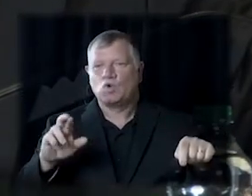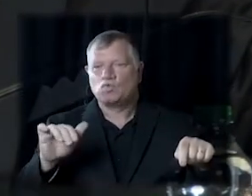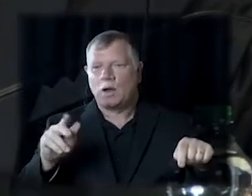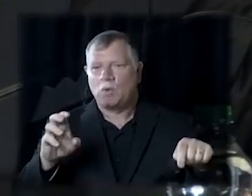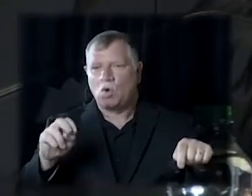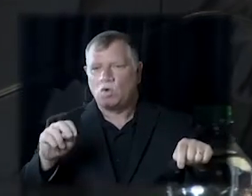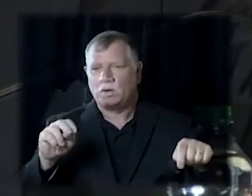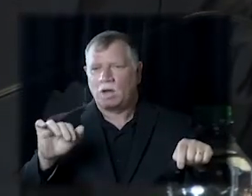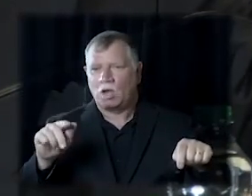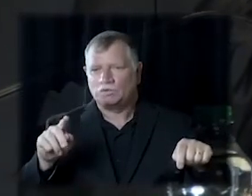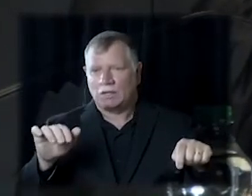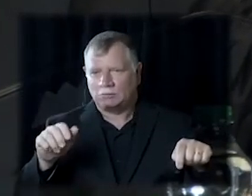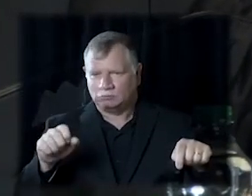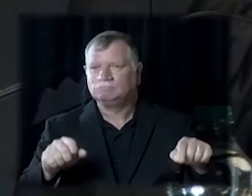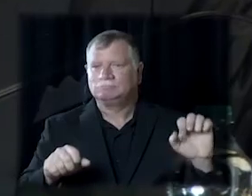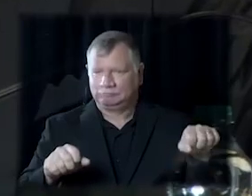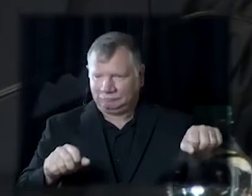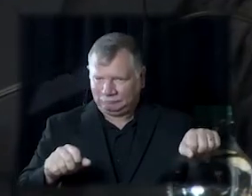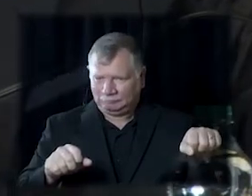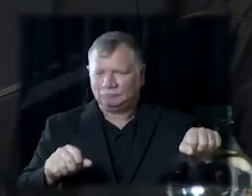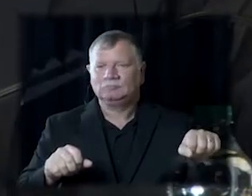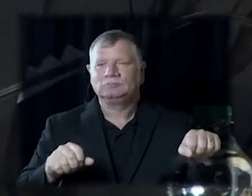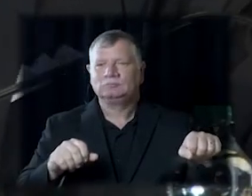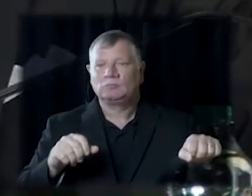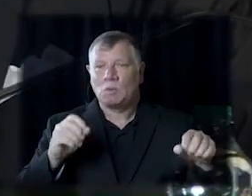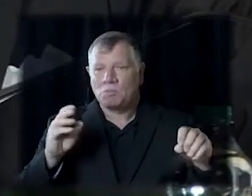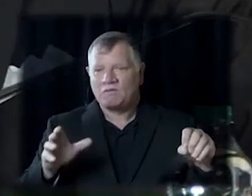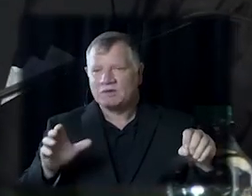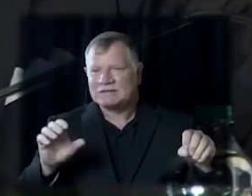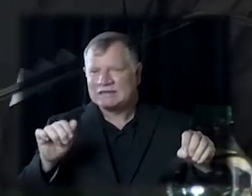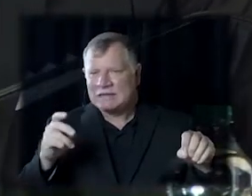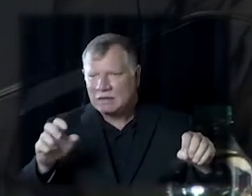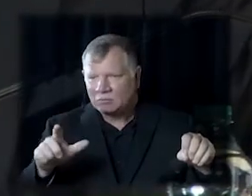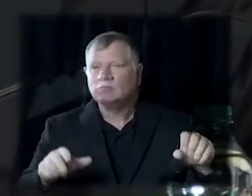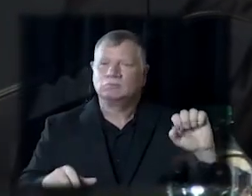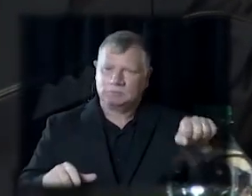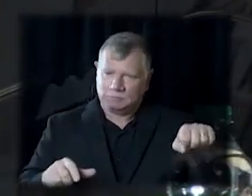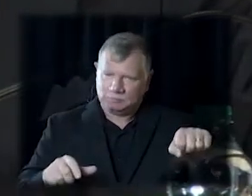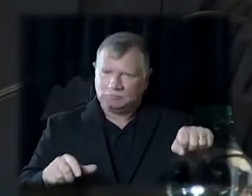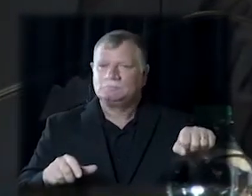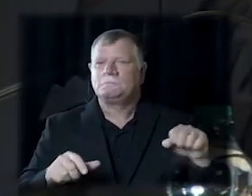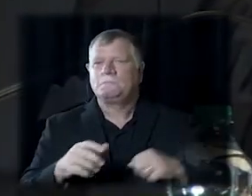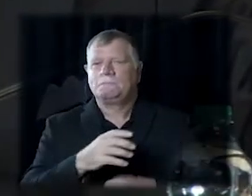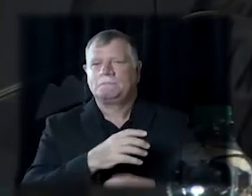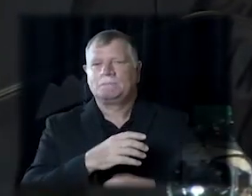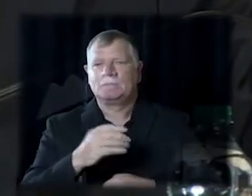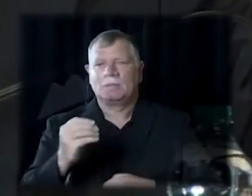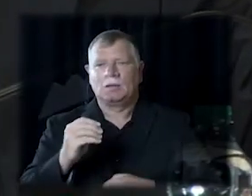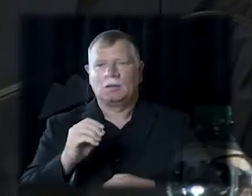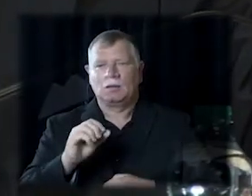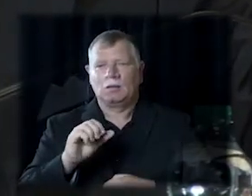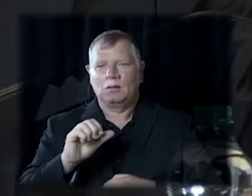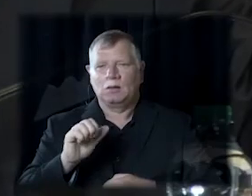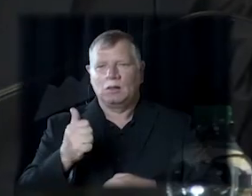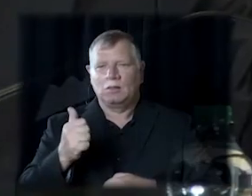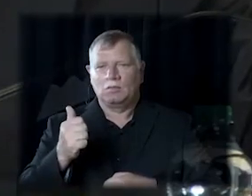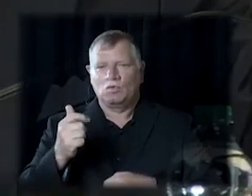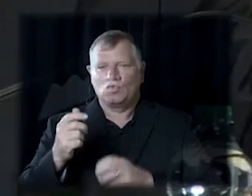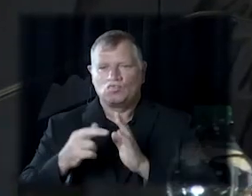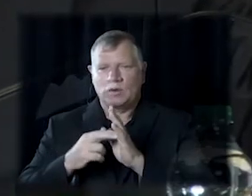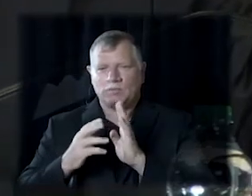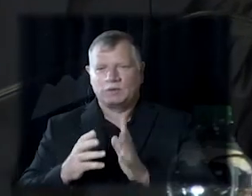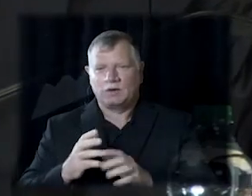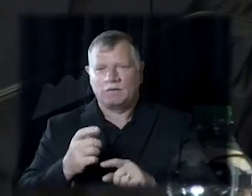Gonzalez? Present. Professor Skeel? I am present. And the ex officio member,